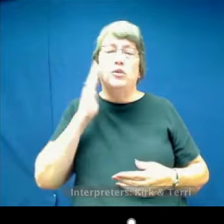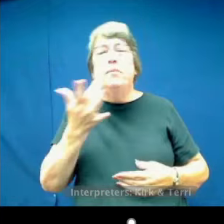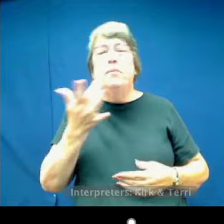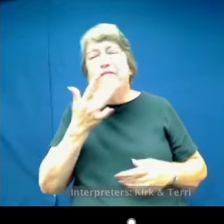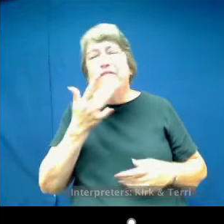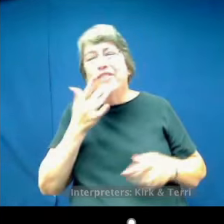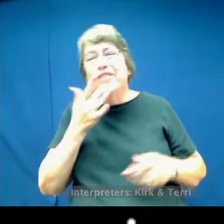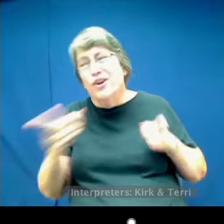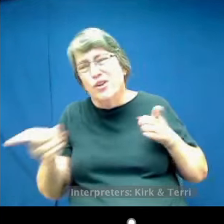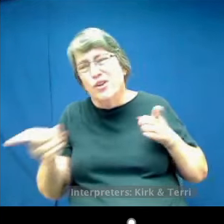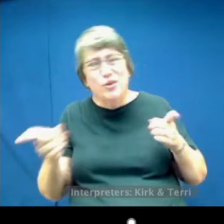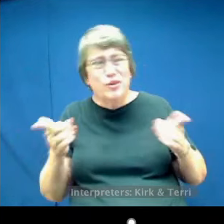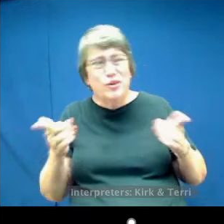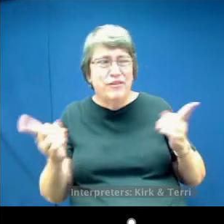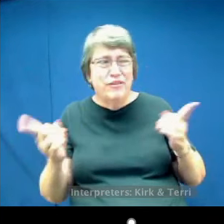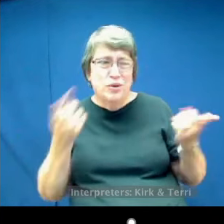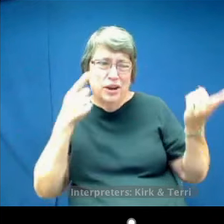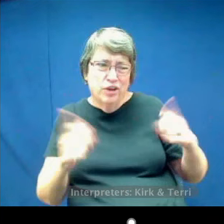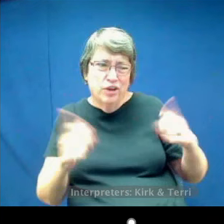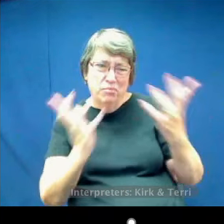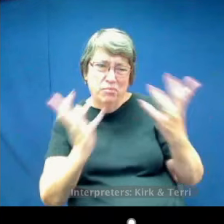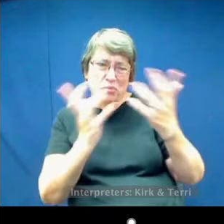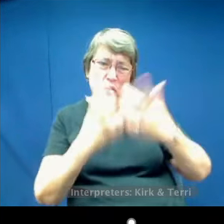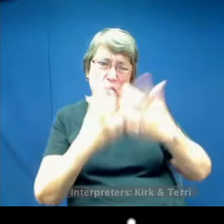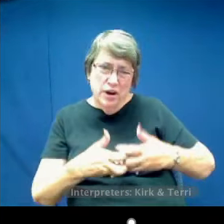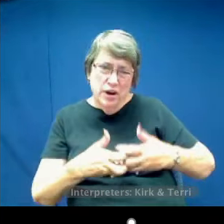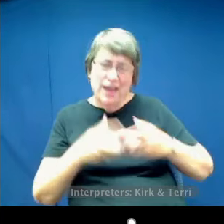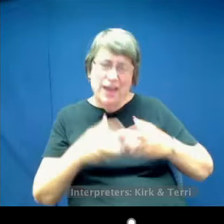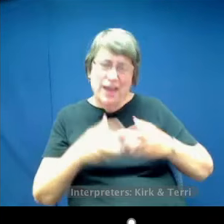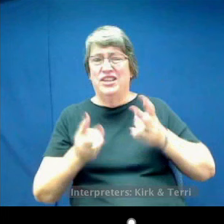just essentially a